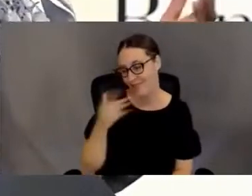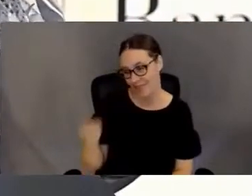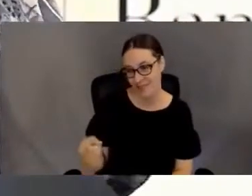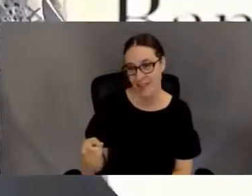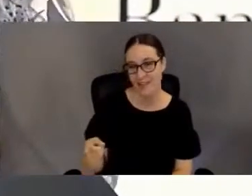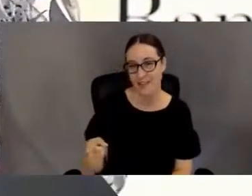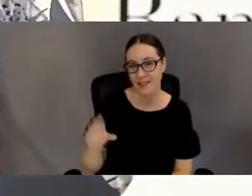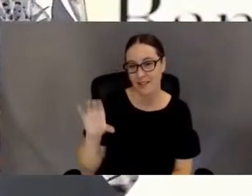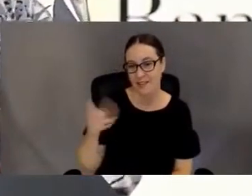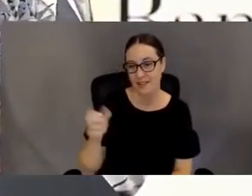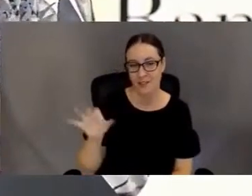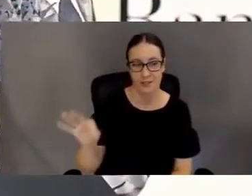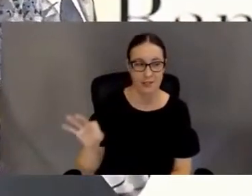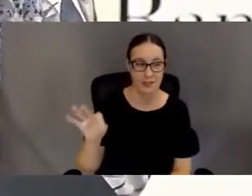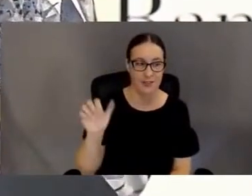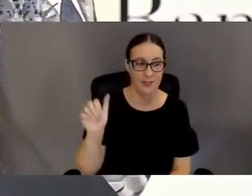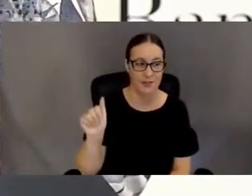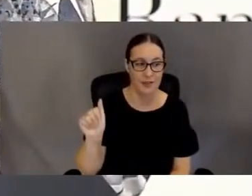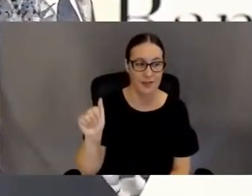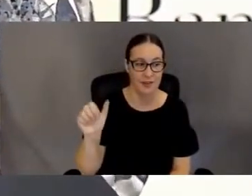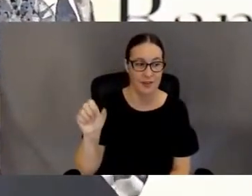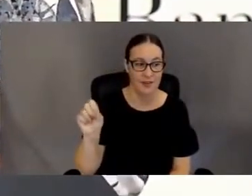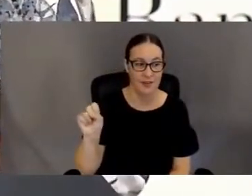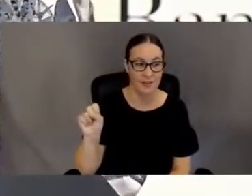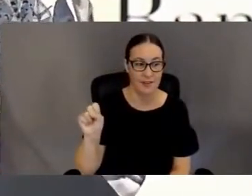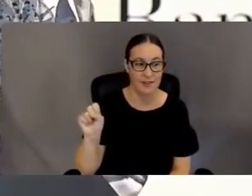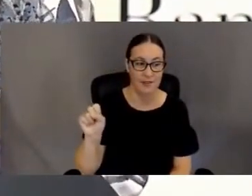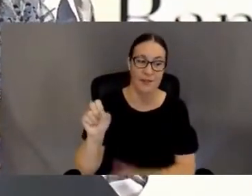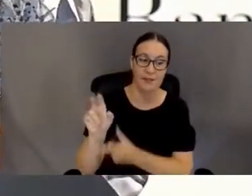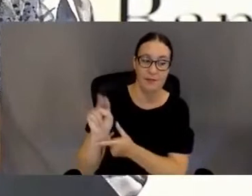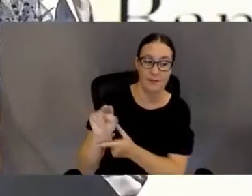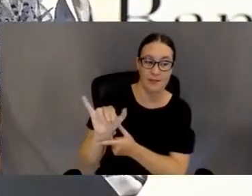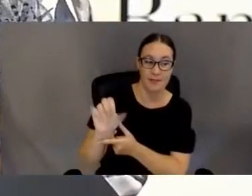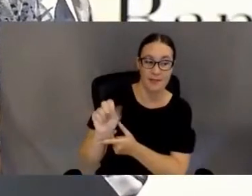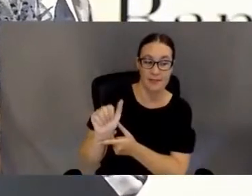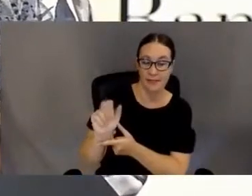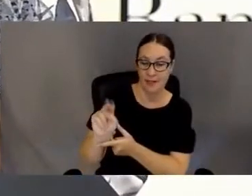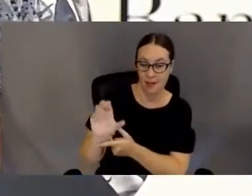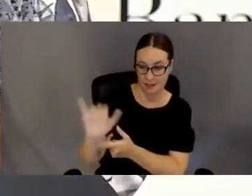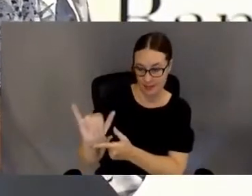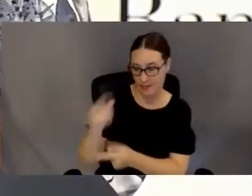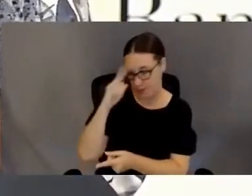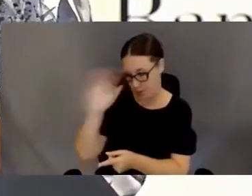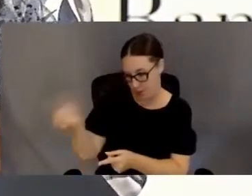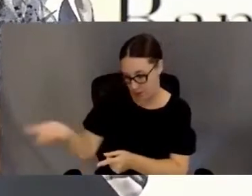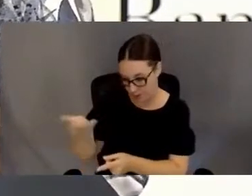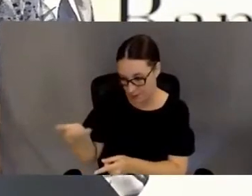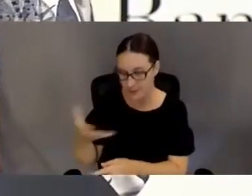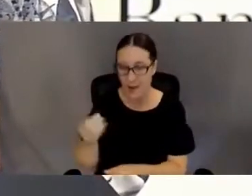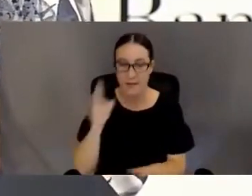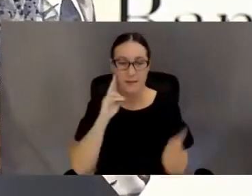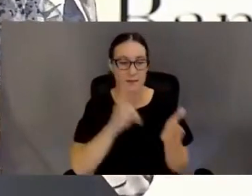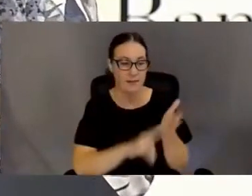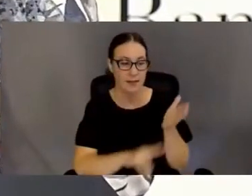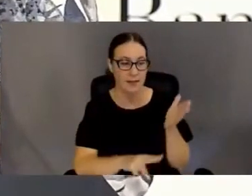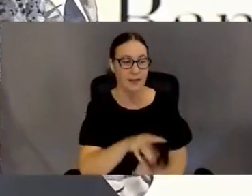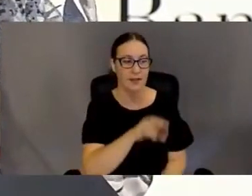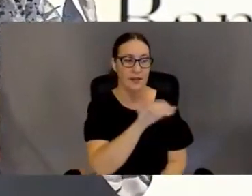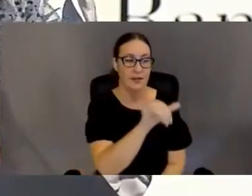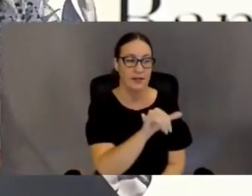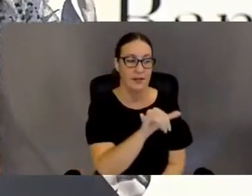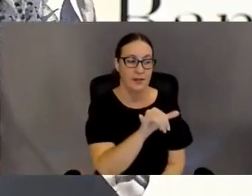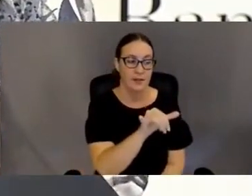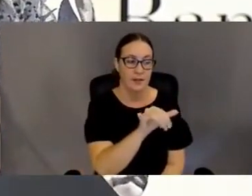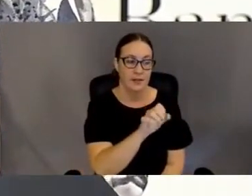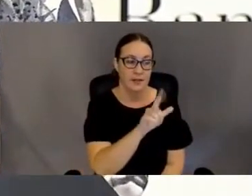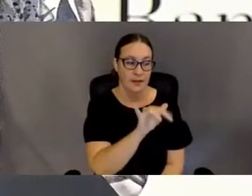Nasansi for your kind introduction. Madam Vice President, I'm not sure is here, but will be joining us, and Secretary Yellen for